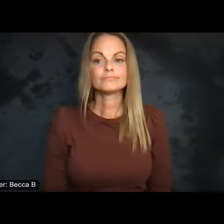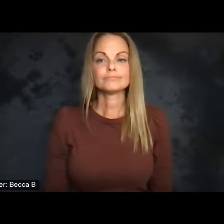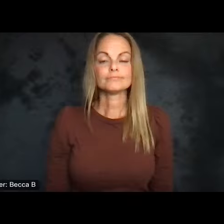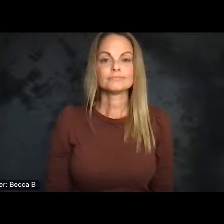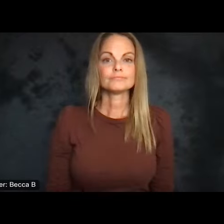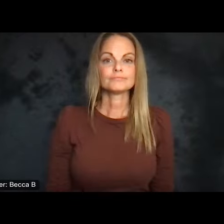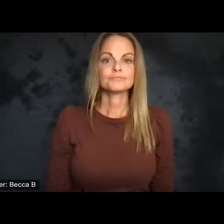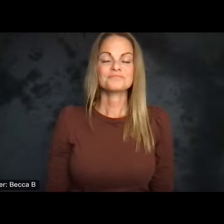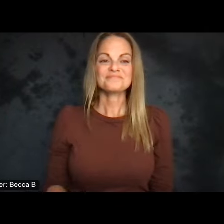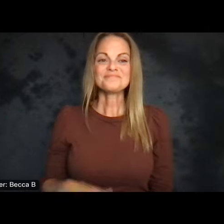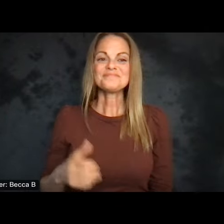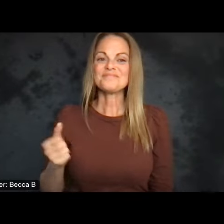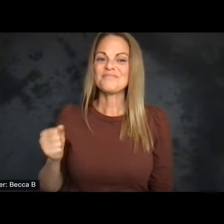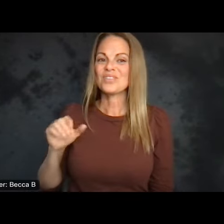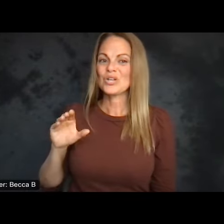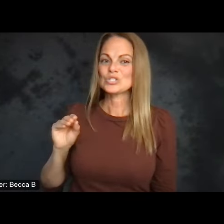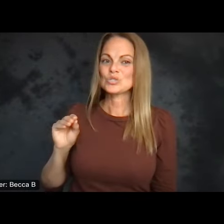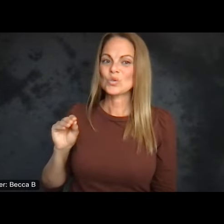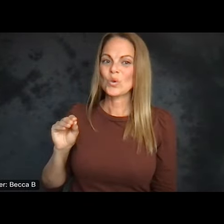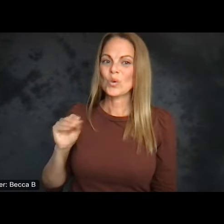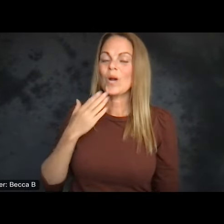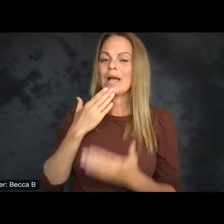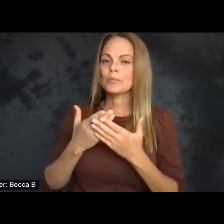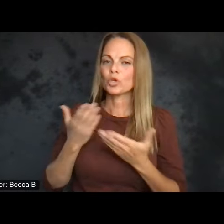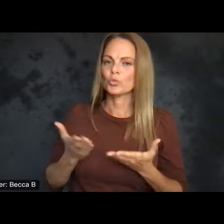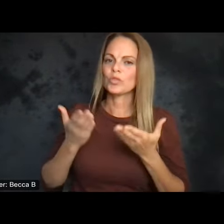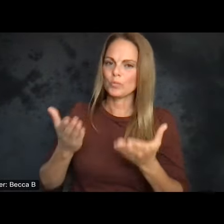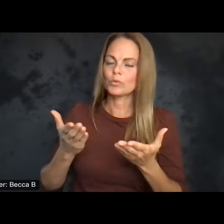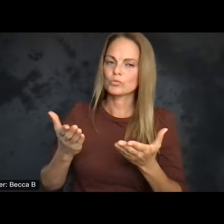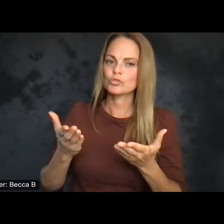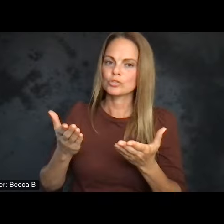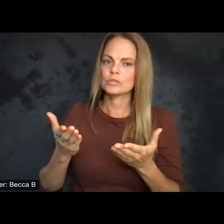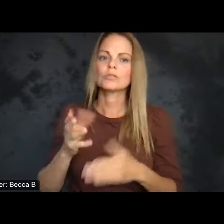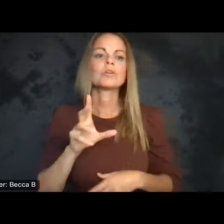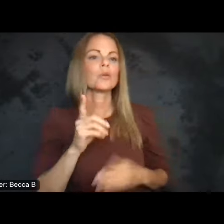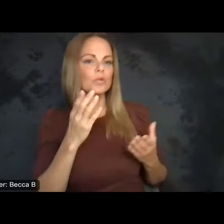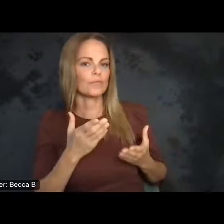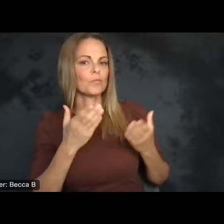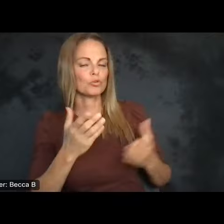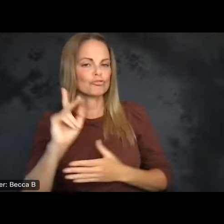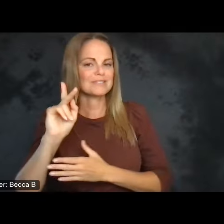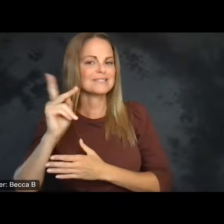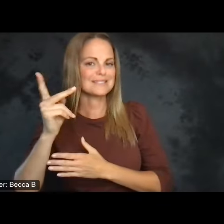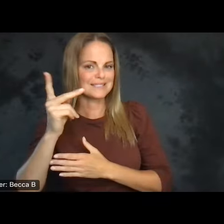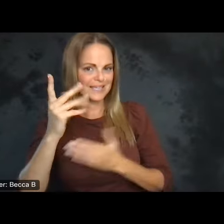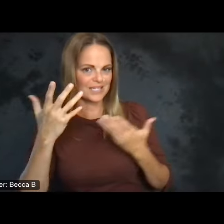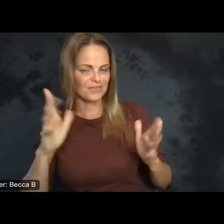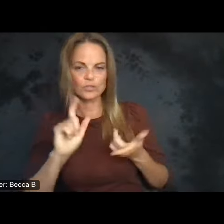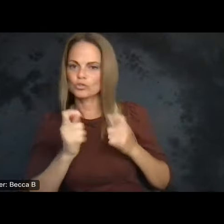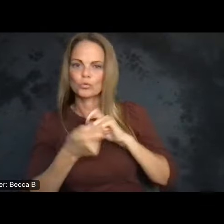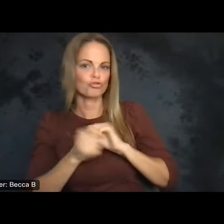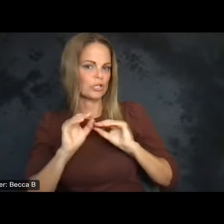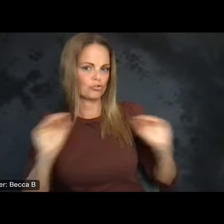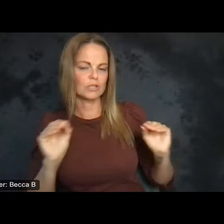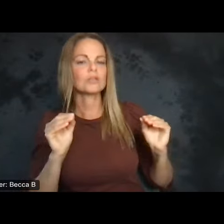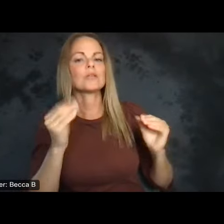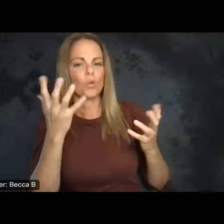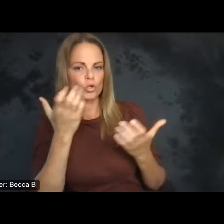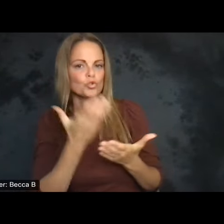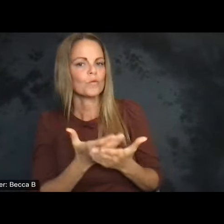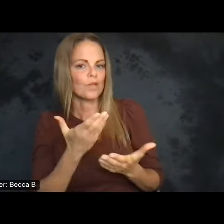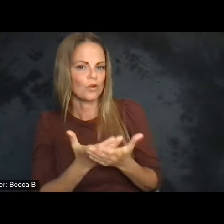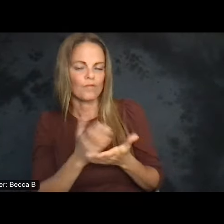Yeah, so I think I'm good with the motion. You're good with the motion. We do have it seconded, so it has not changed. That's what I was wanting to verify. So,